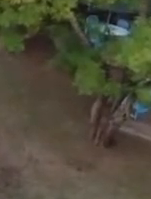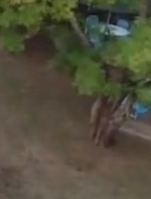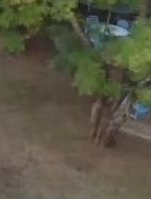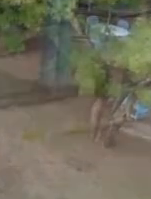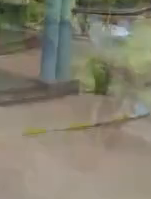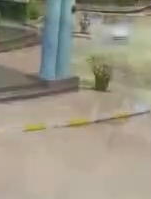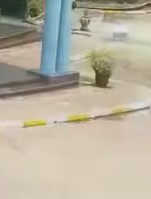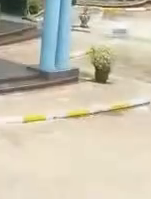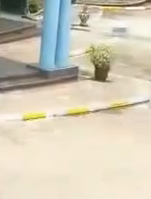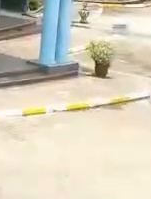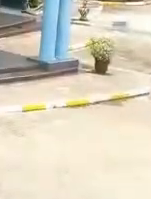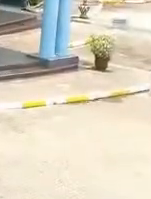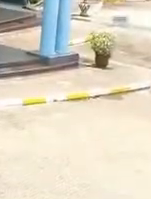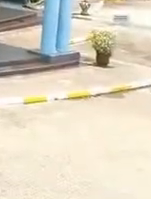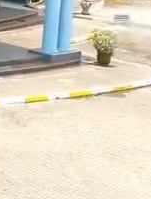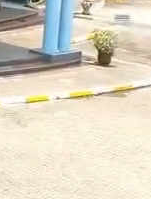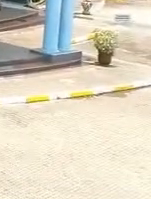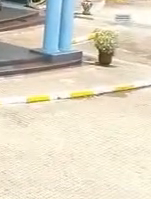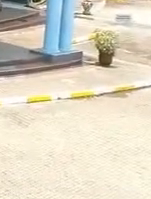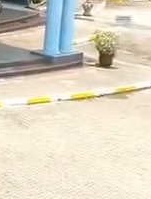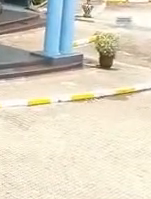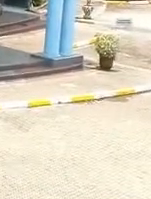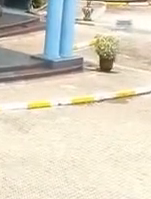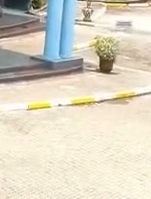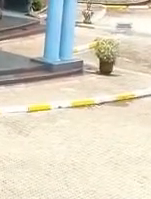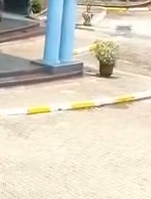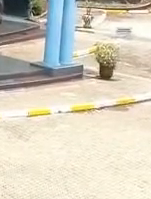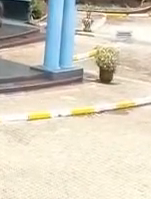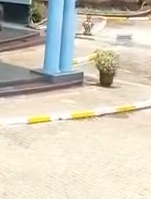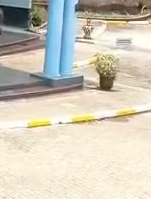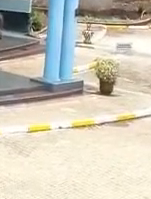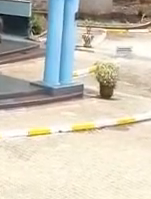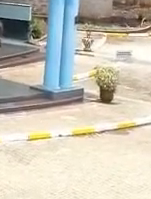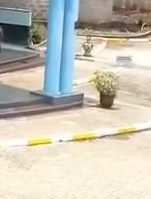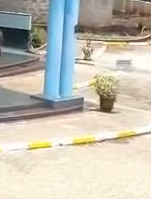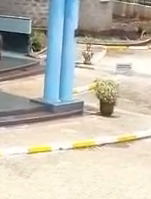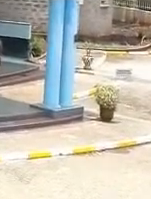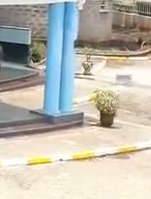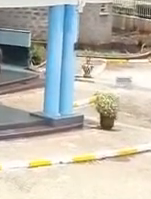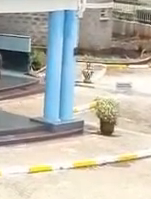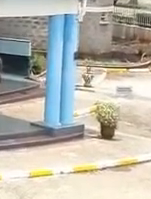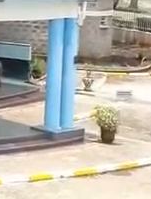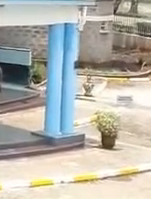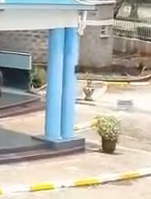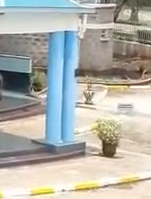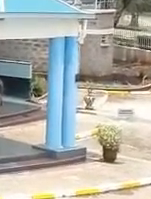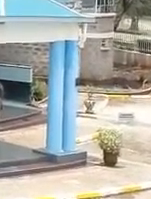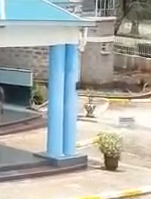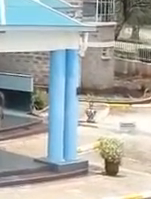live on KUTV and all Kenyatta University's social media platforms.